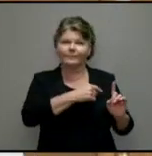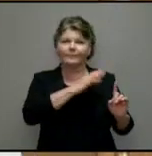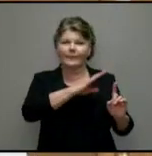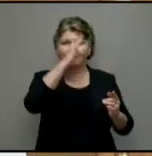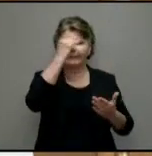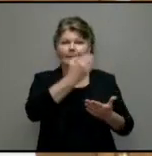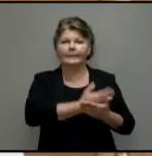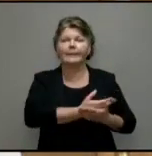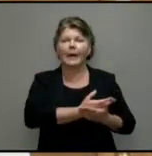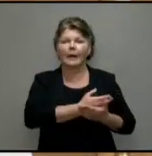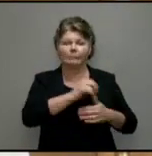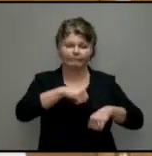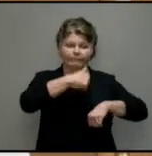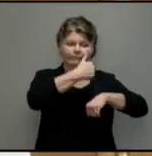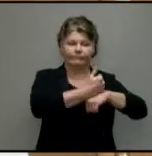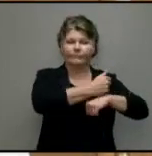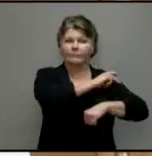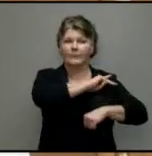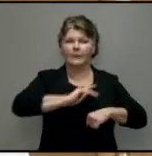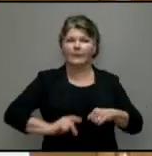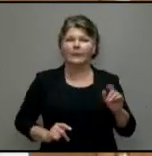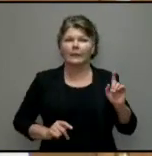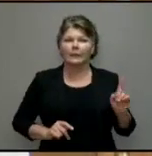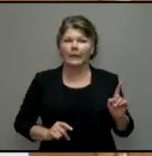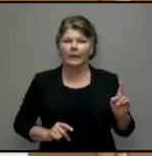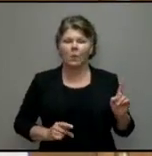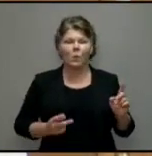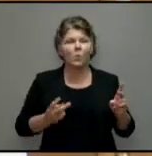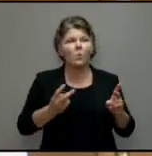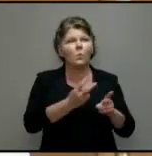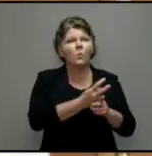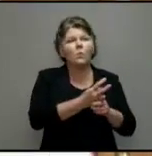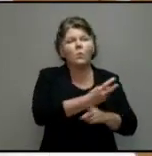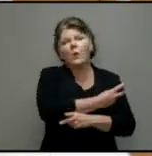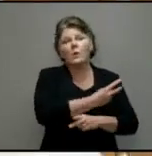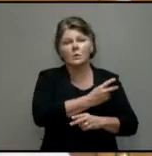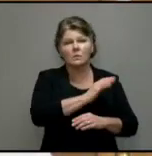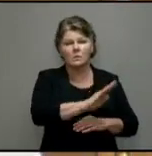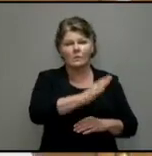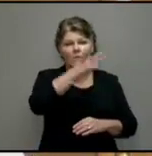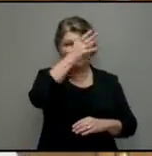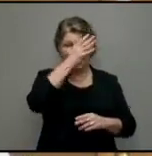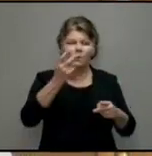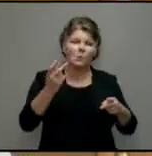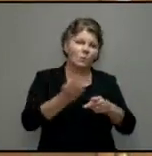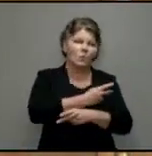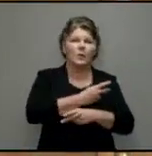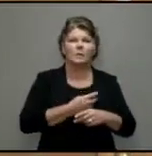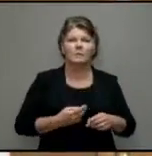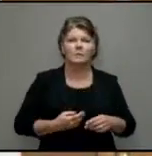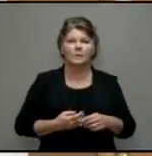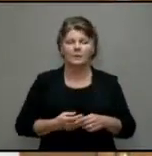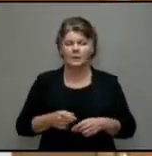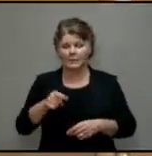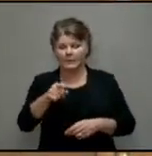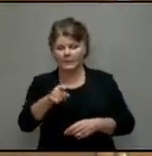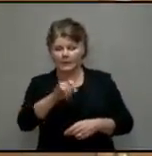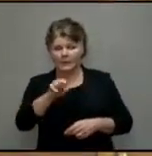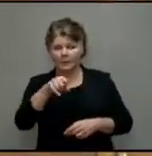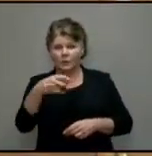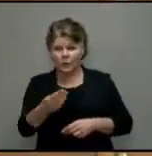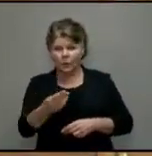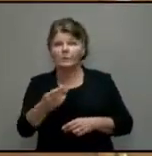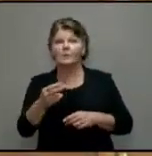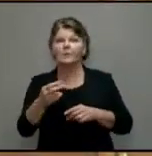Archelaus was placed as king. He was worse than his father. So now what? Joseph was warned